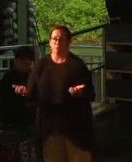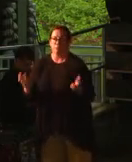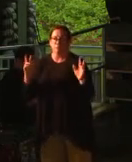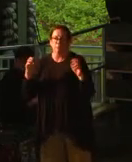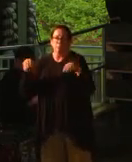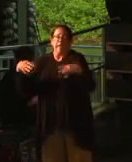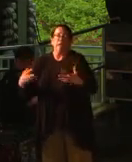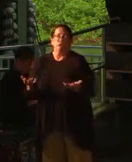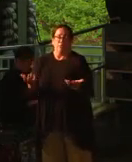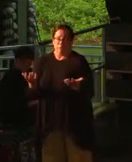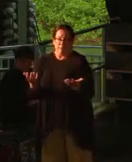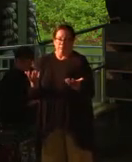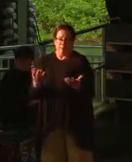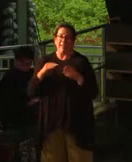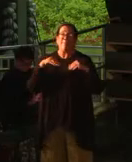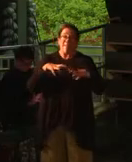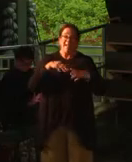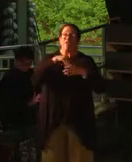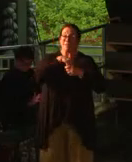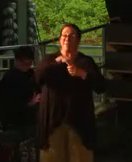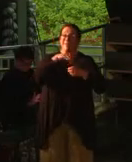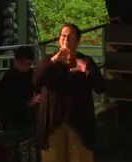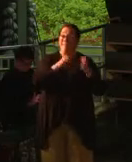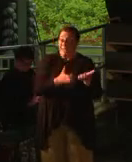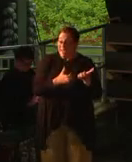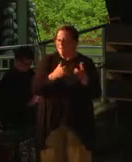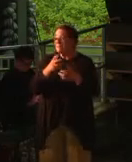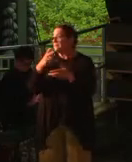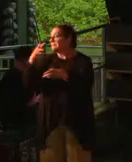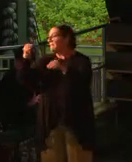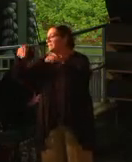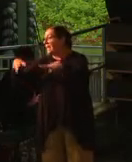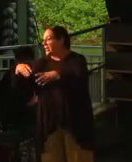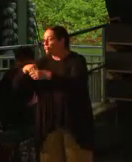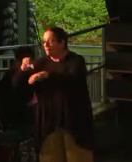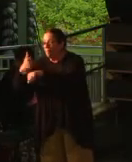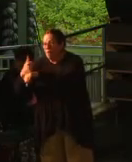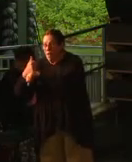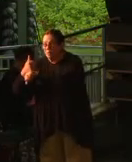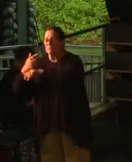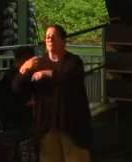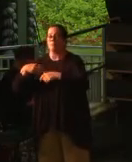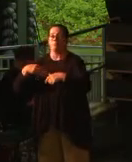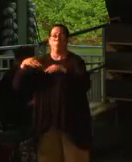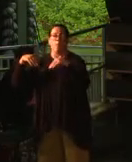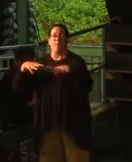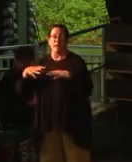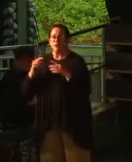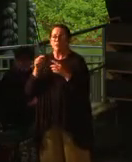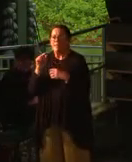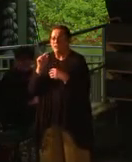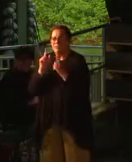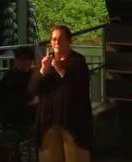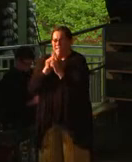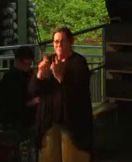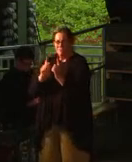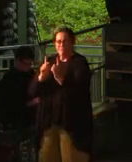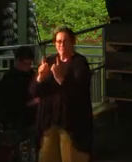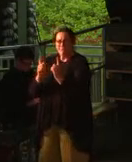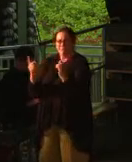in the classroom, magic in college clubs, or magic in the smallest of